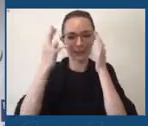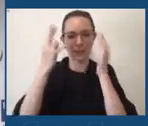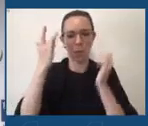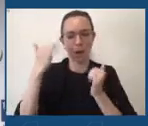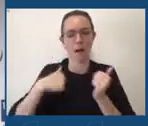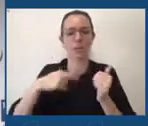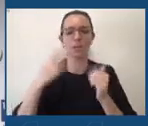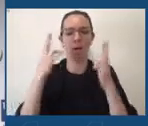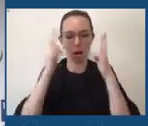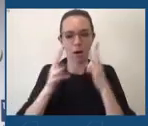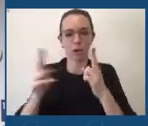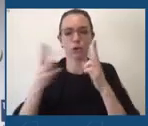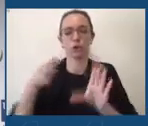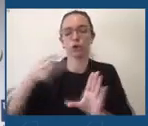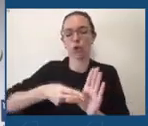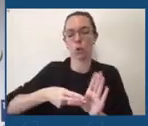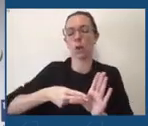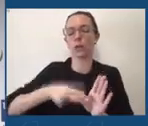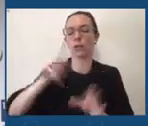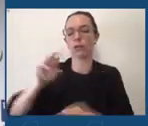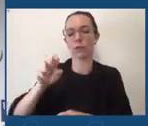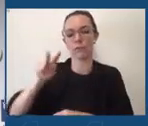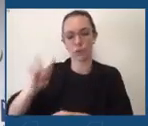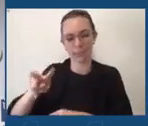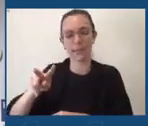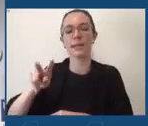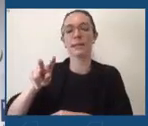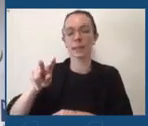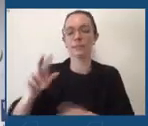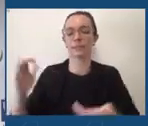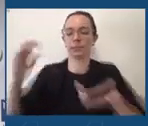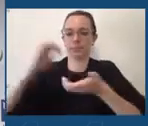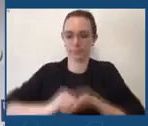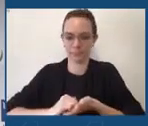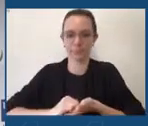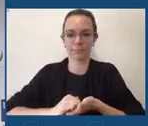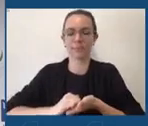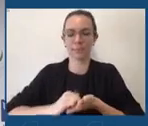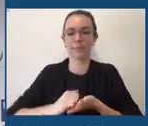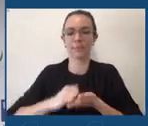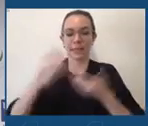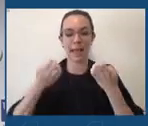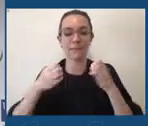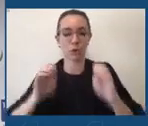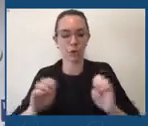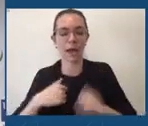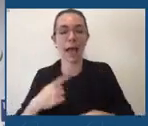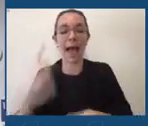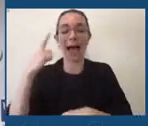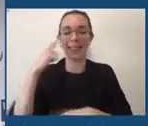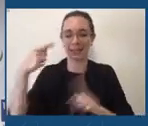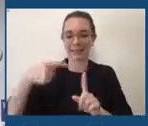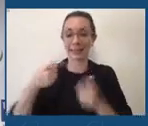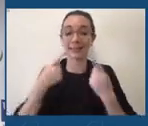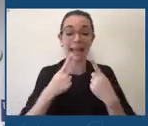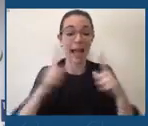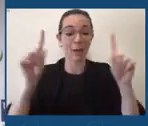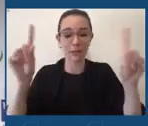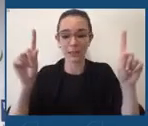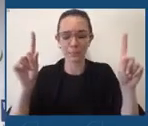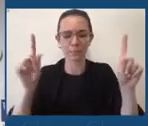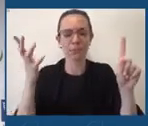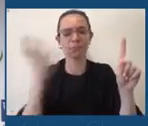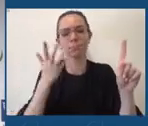join Reverend Dr. Calvin Butts in co-chairing of this effort. I think this announcement could not have been at a